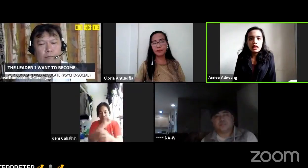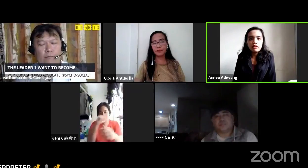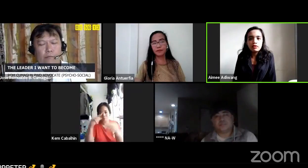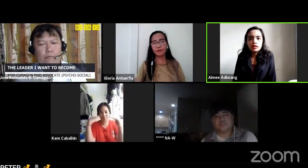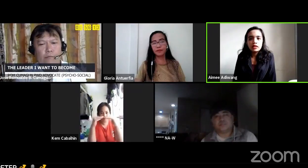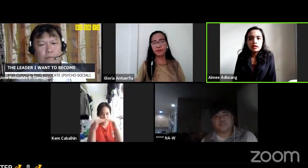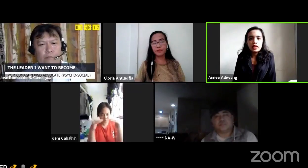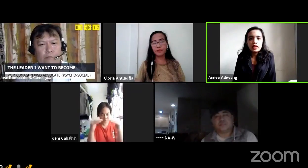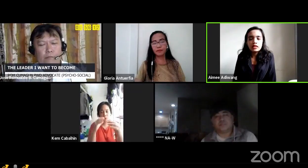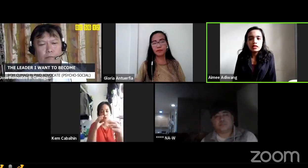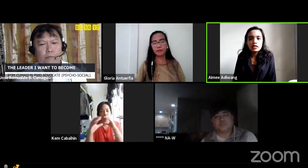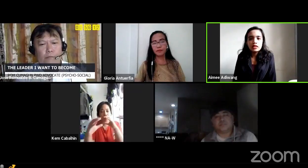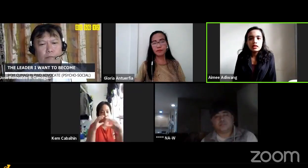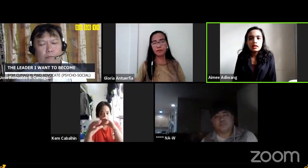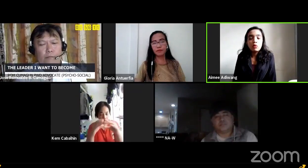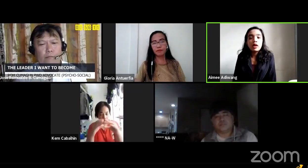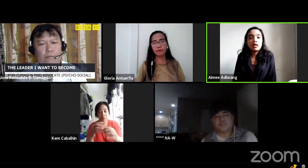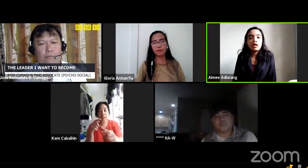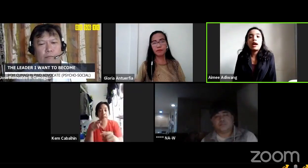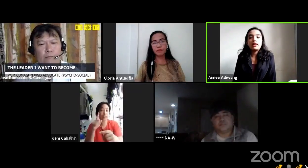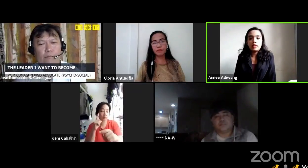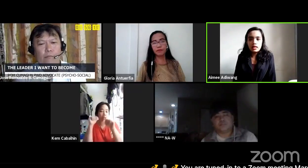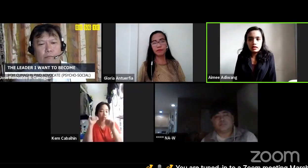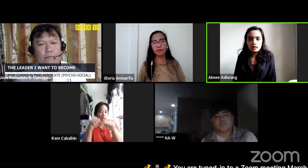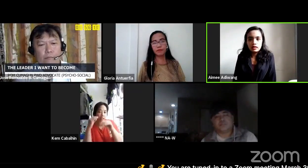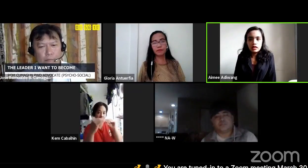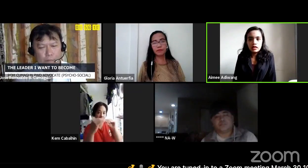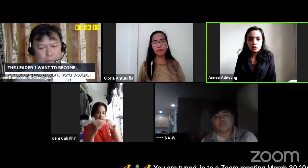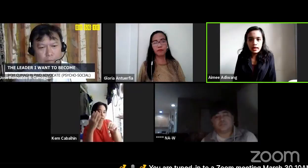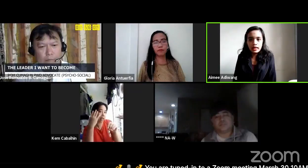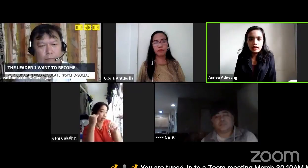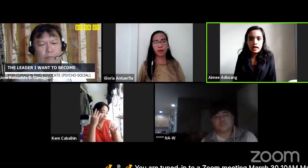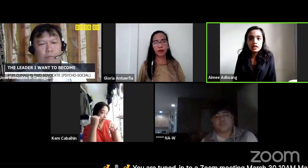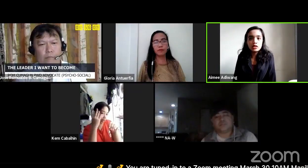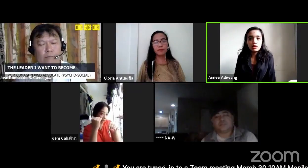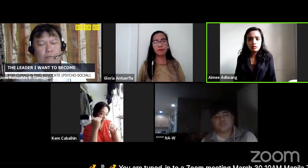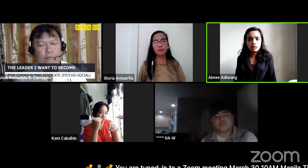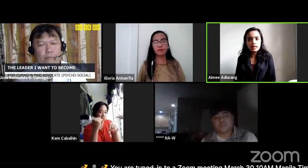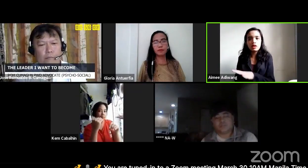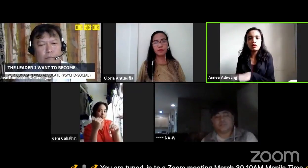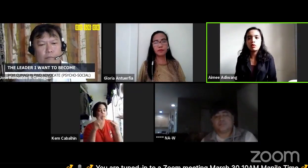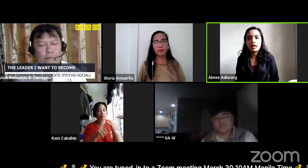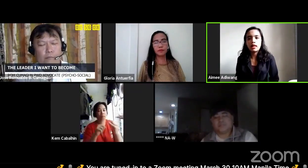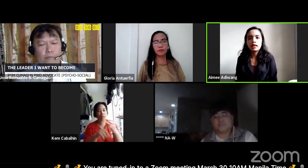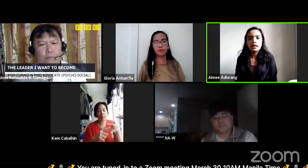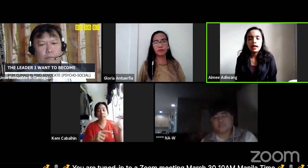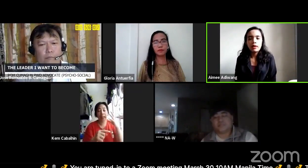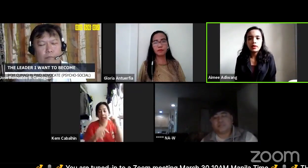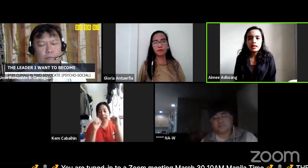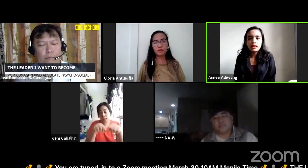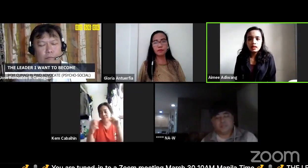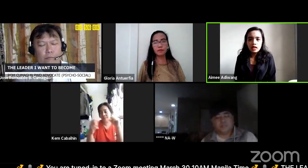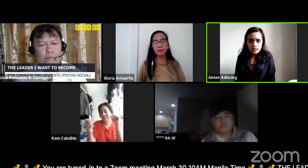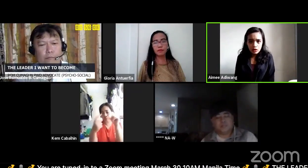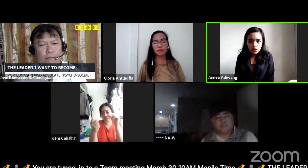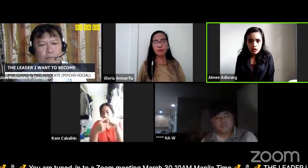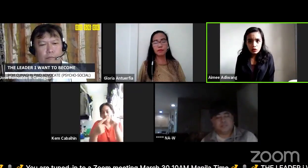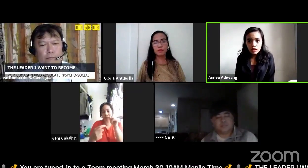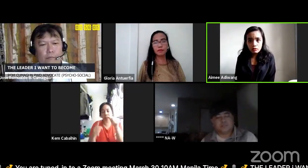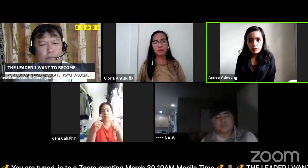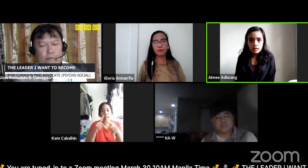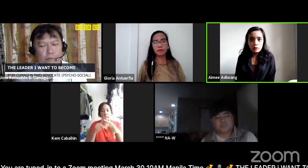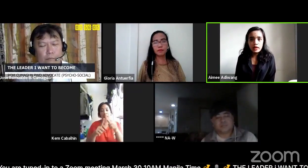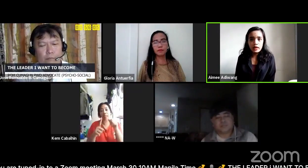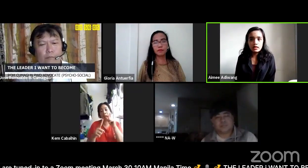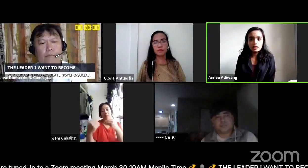ginagawa ng deaf is they want equality as well. As lahat tayo equal. And then that's